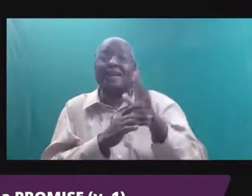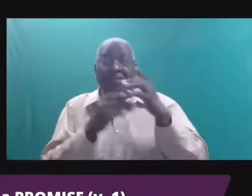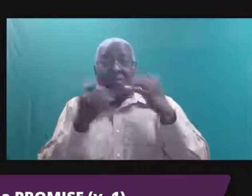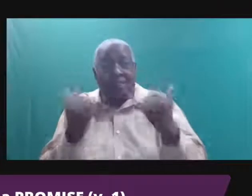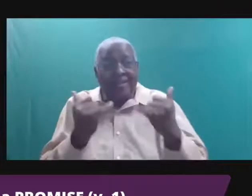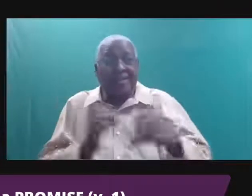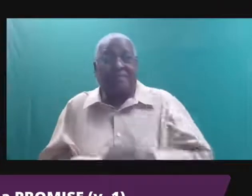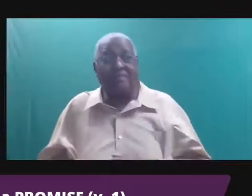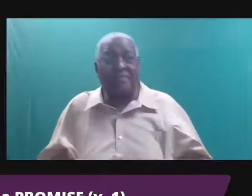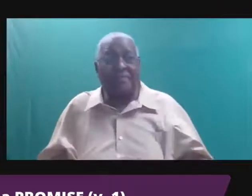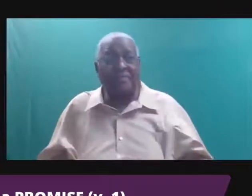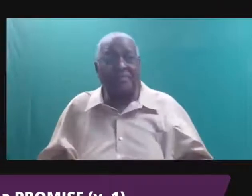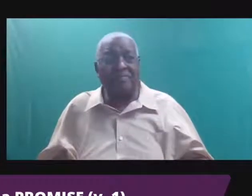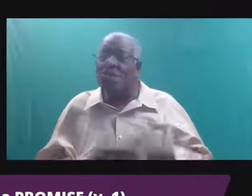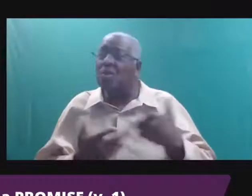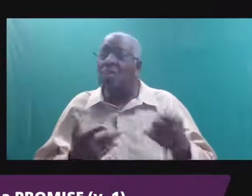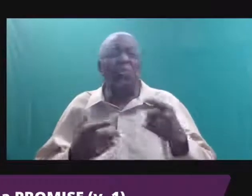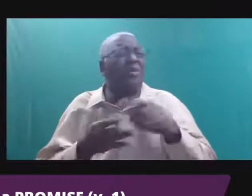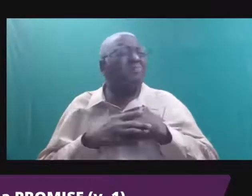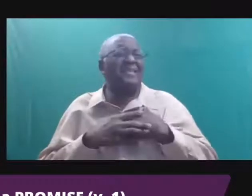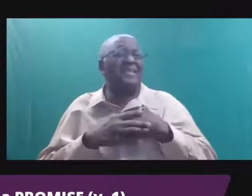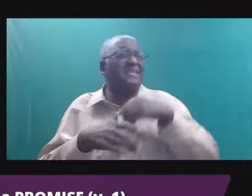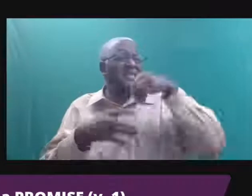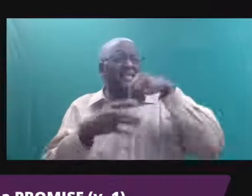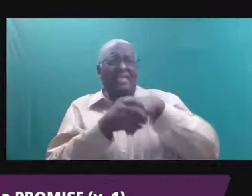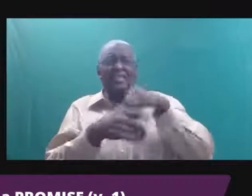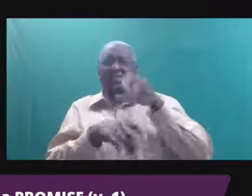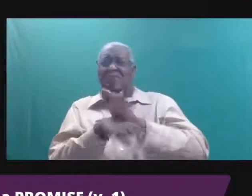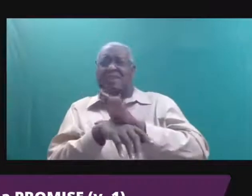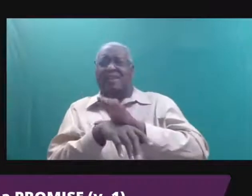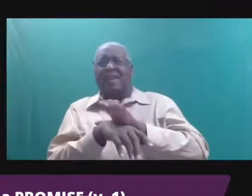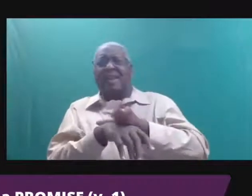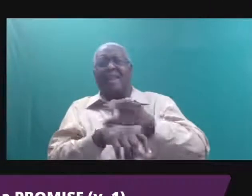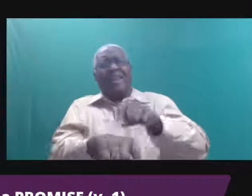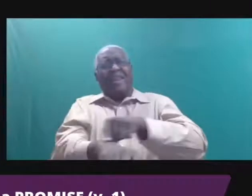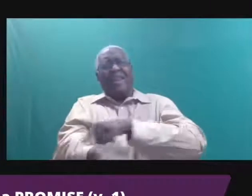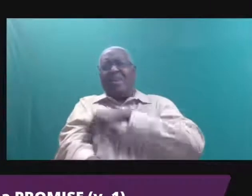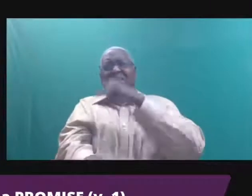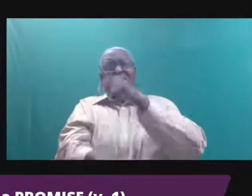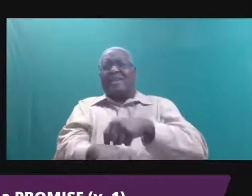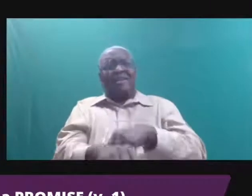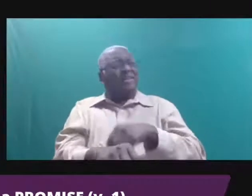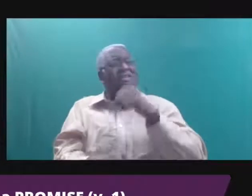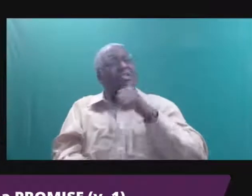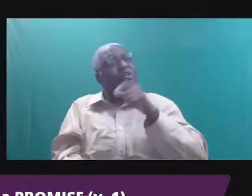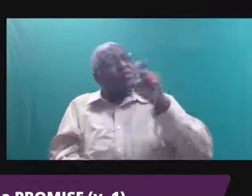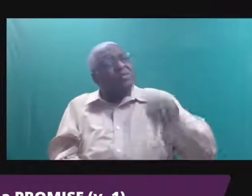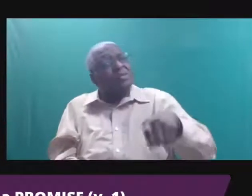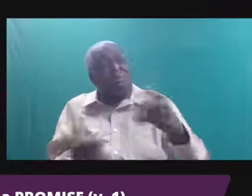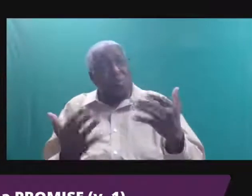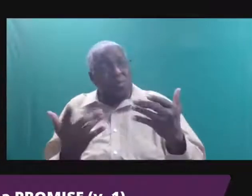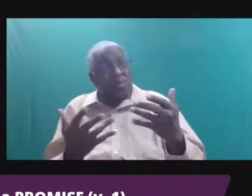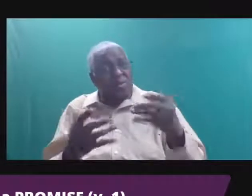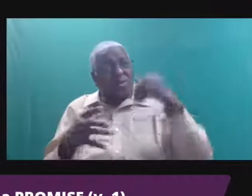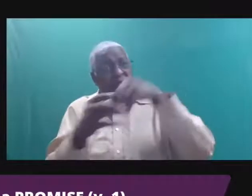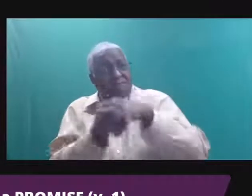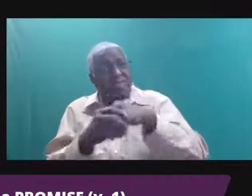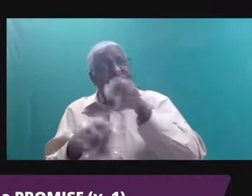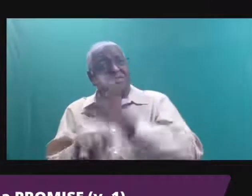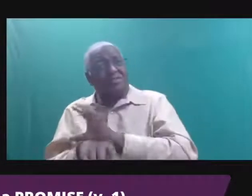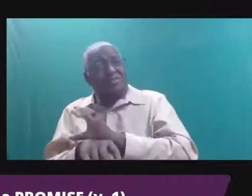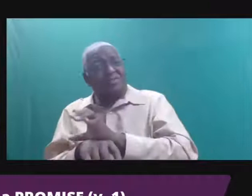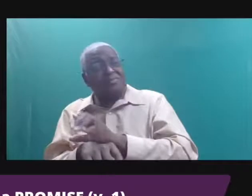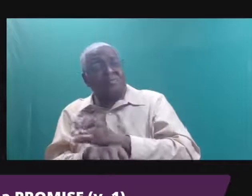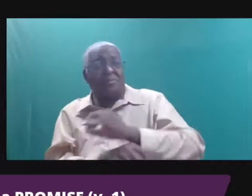to understand, we ain't been in the sanctuary in a long time, and you ain't got to wait to get to the sanctuary to praise the Lord. Judah can be